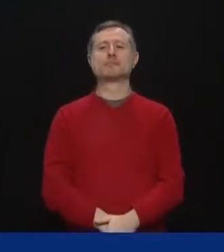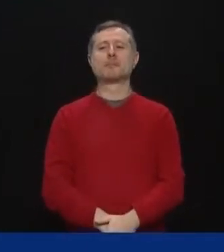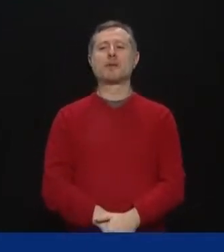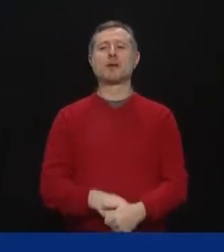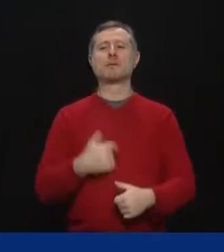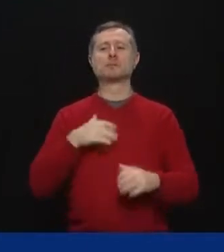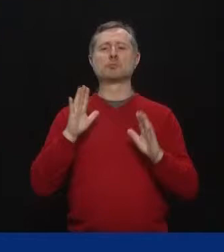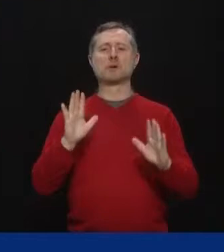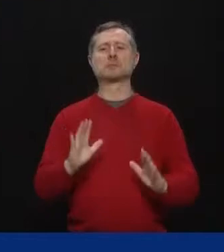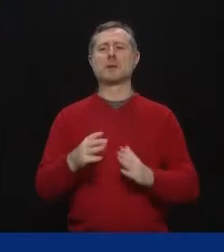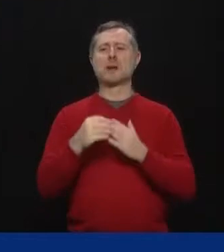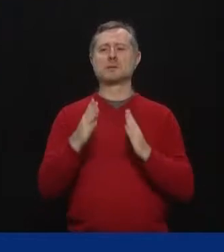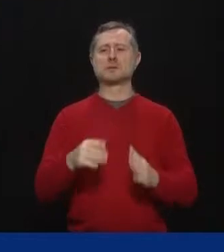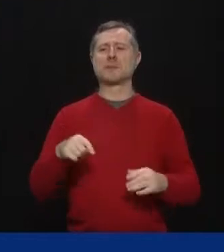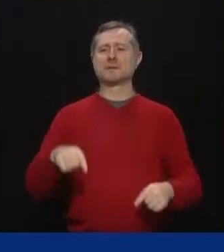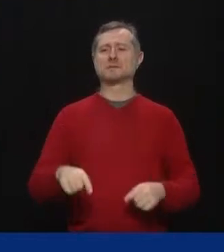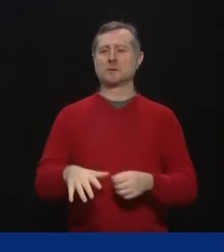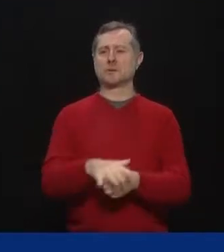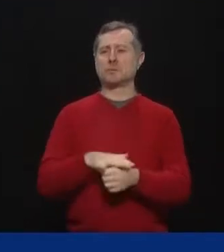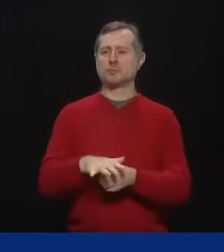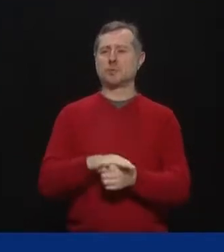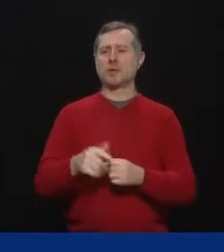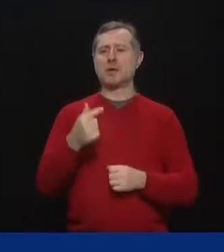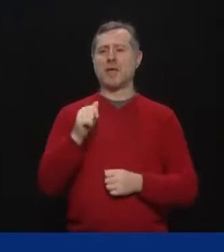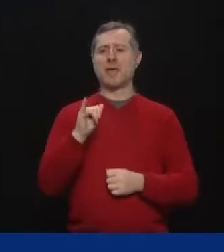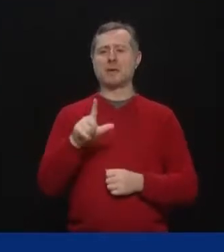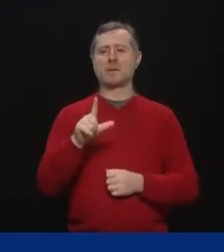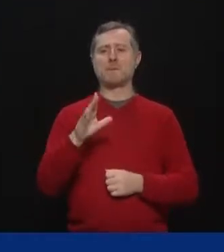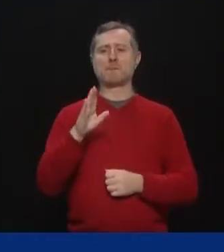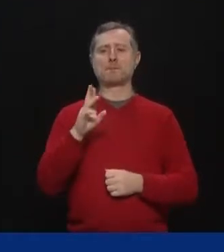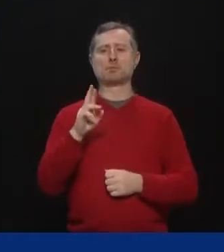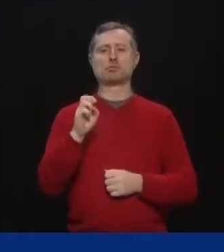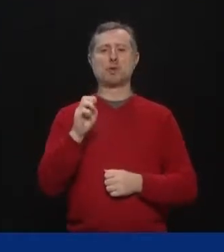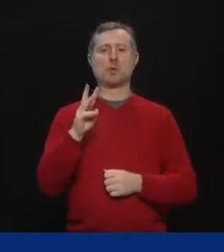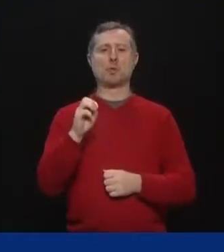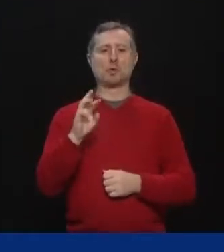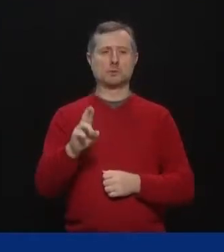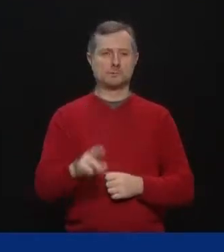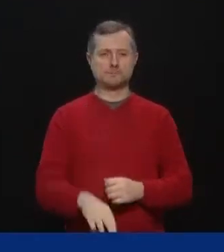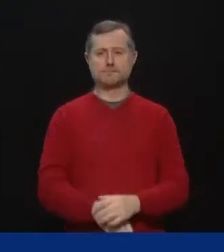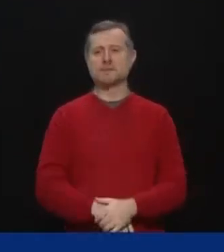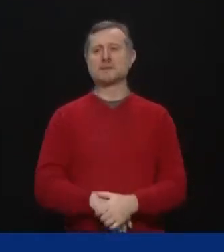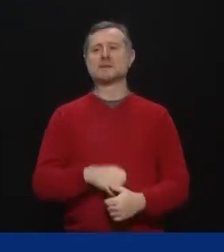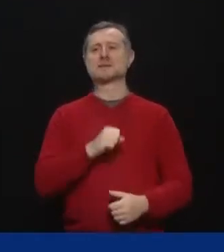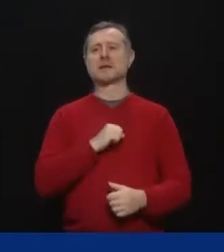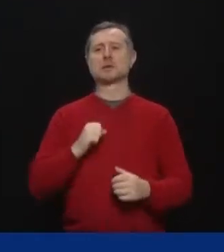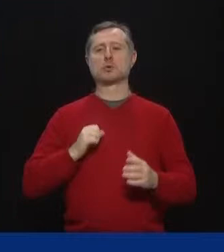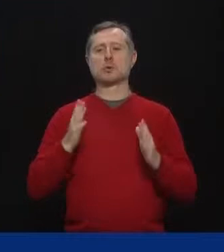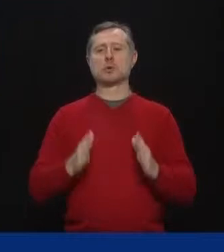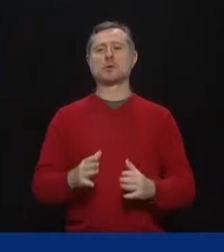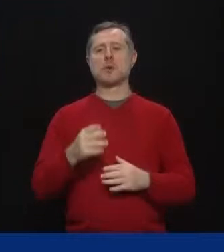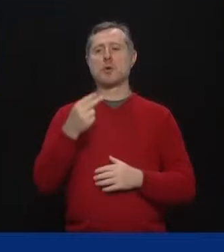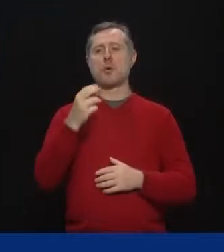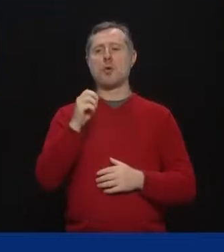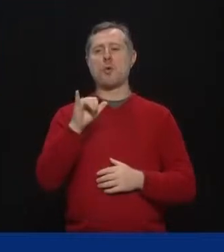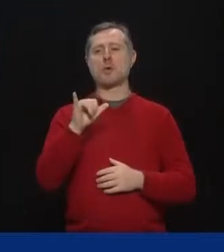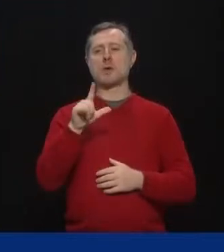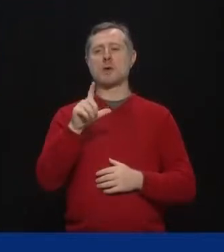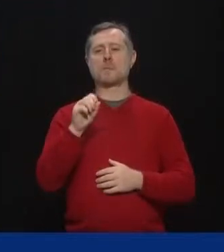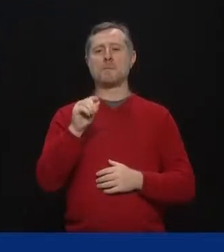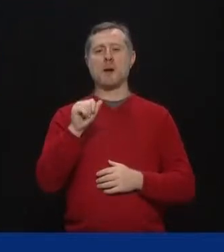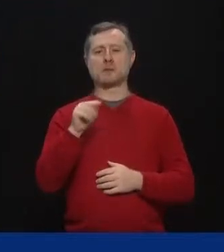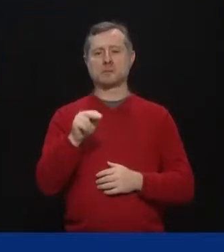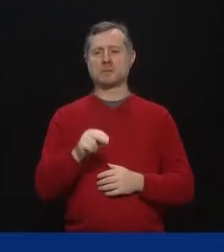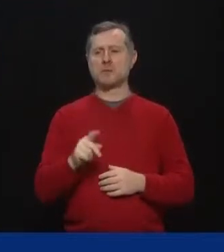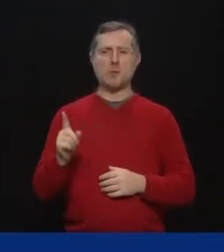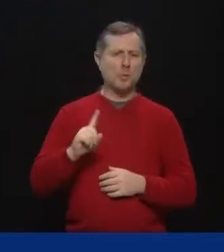borough, my friend Gail Brewer. Thank you very much. Thank you. Senator Brad Hoylman is here. Senator. Oh, there you go. Okay,